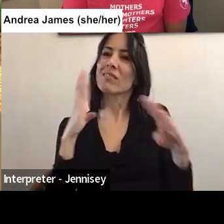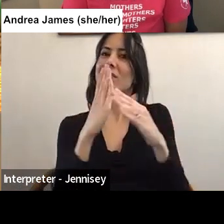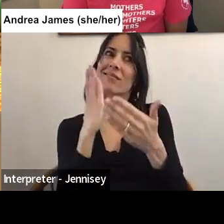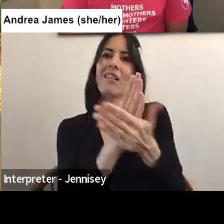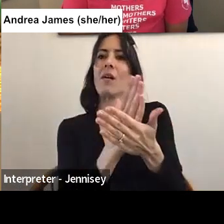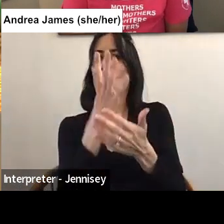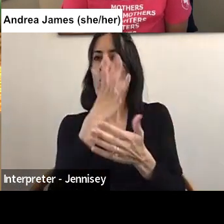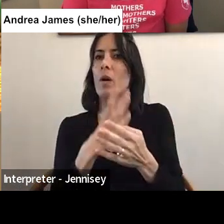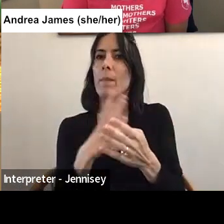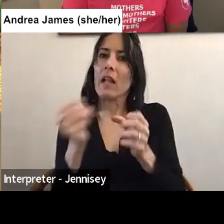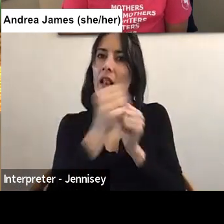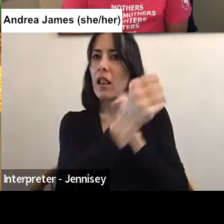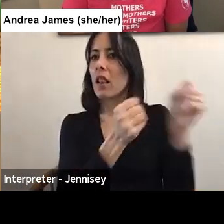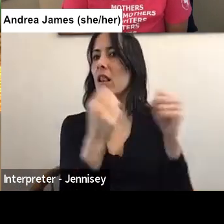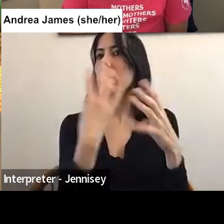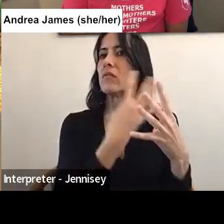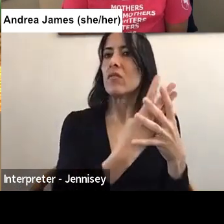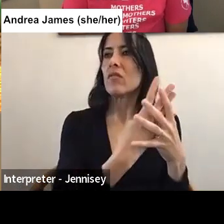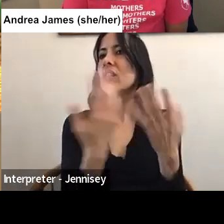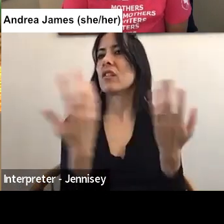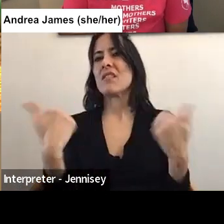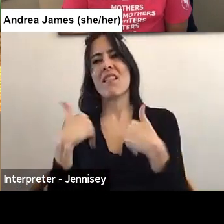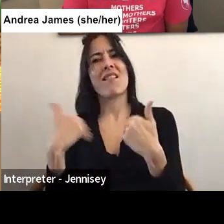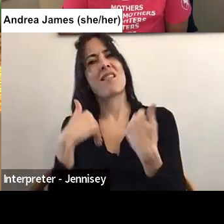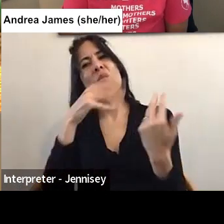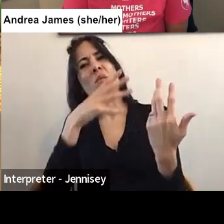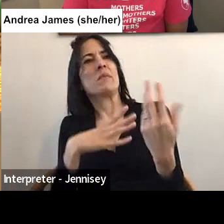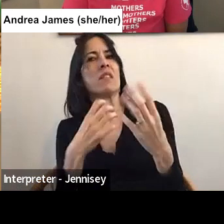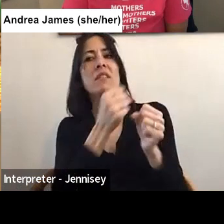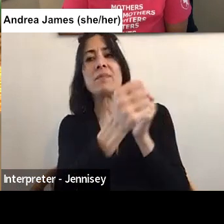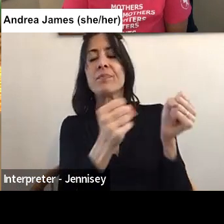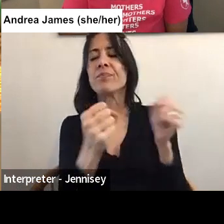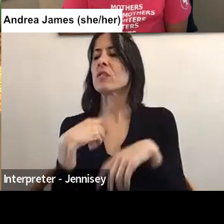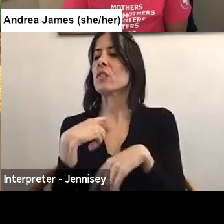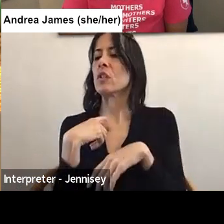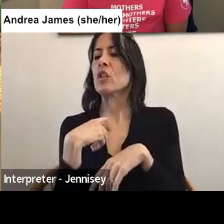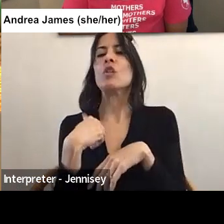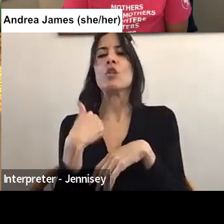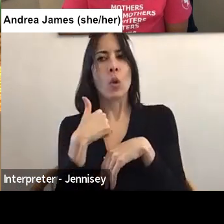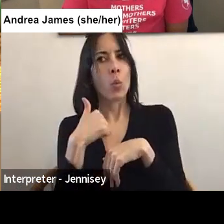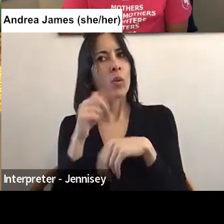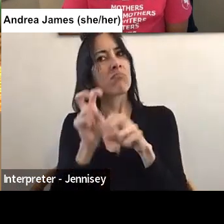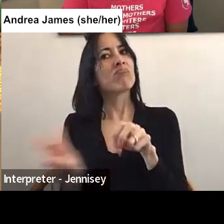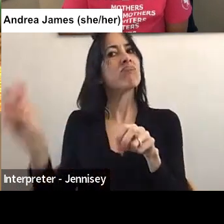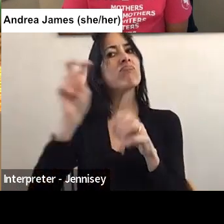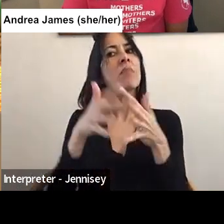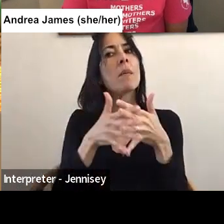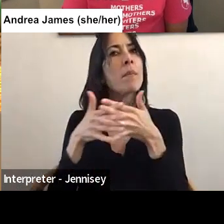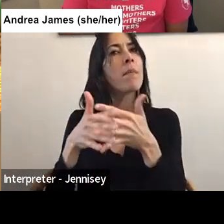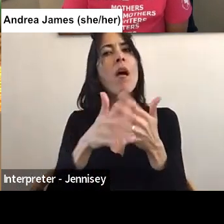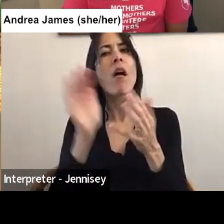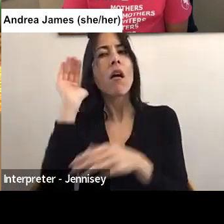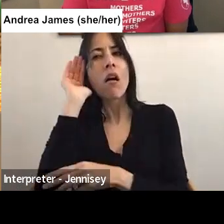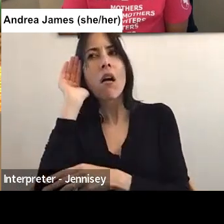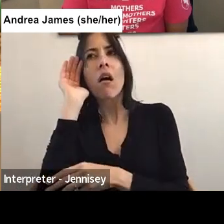girls. And we did years, 2.5 years of listening tours around the country. And then we